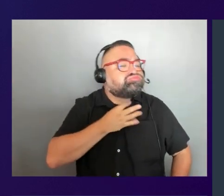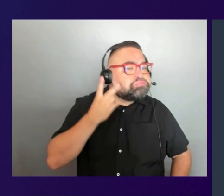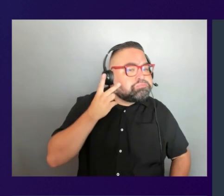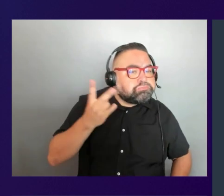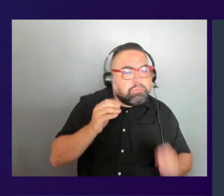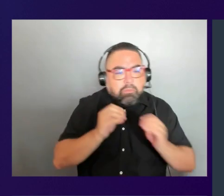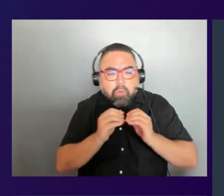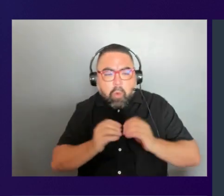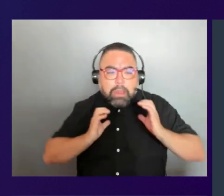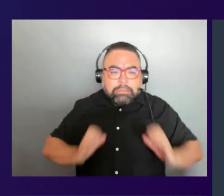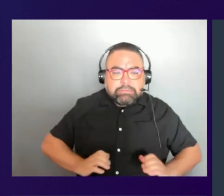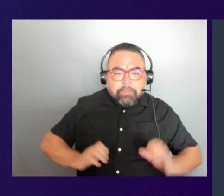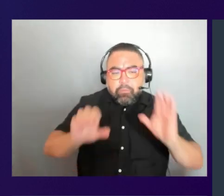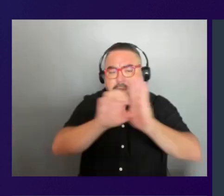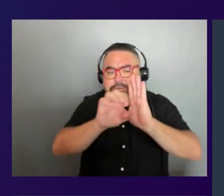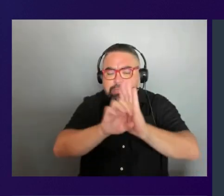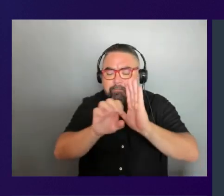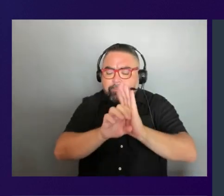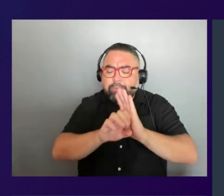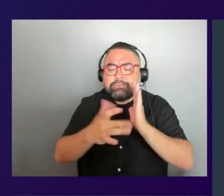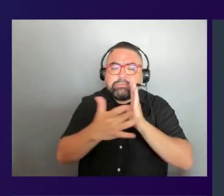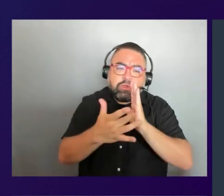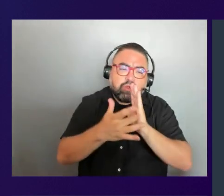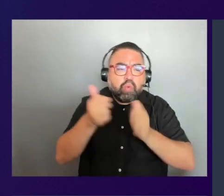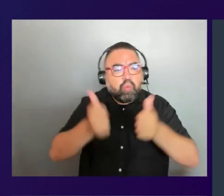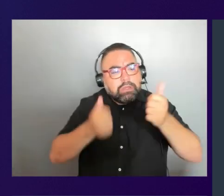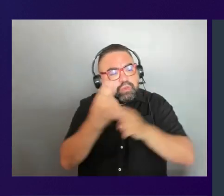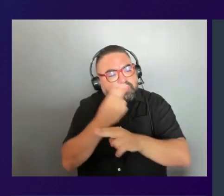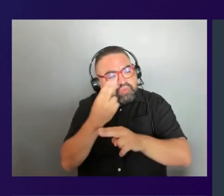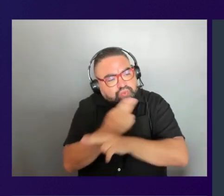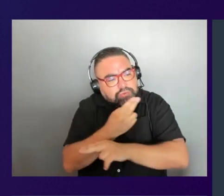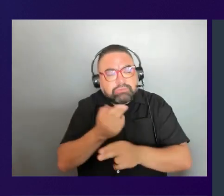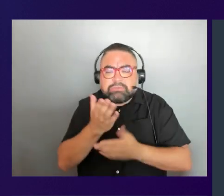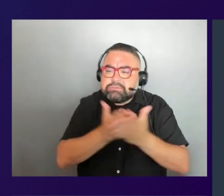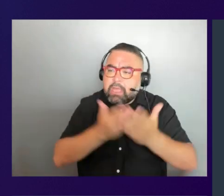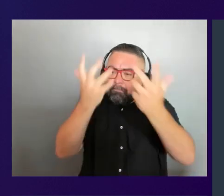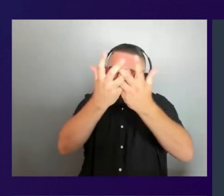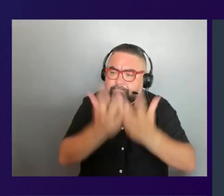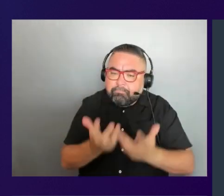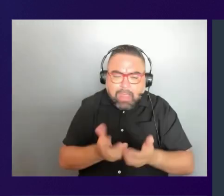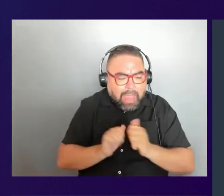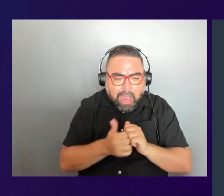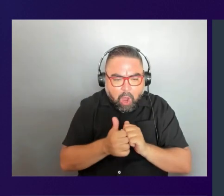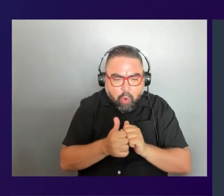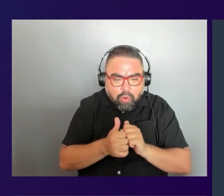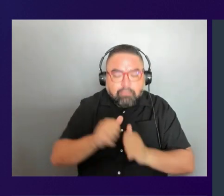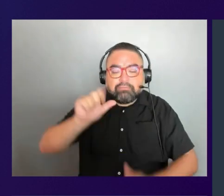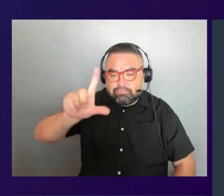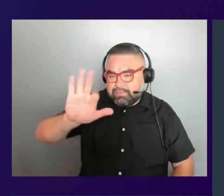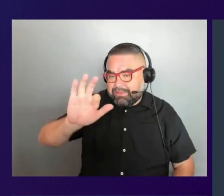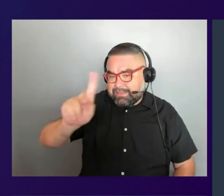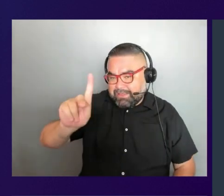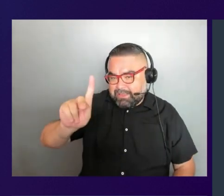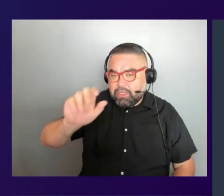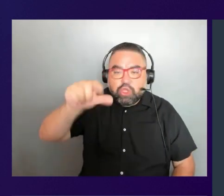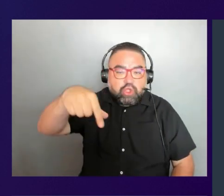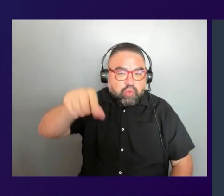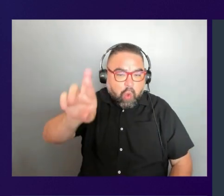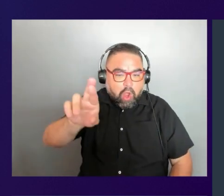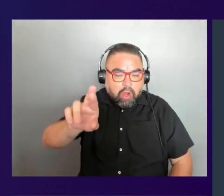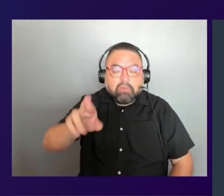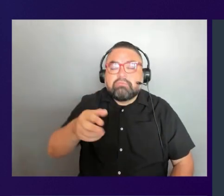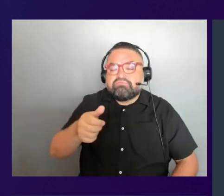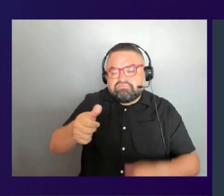of the technologies that we're using, see some of the ways that these things can put together, there's a link in a QR code that's on the screen right now that goes